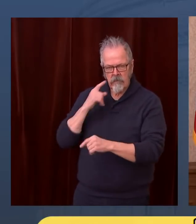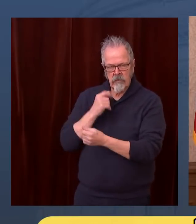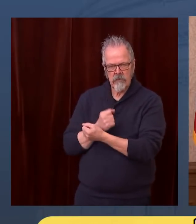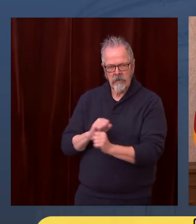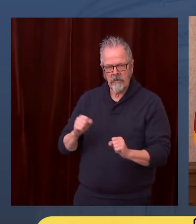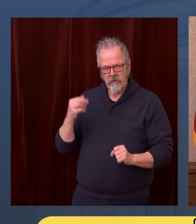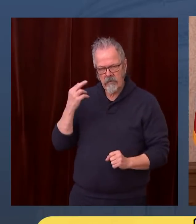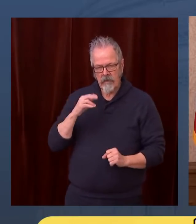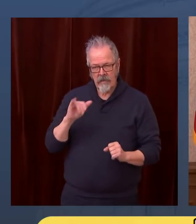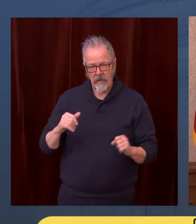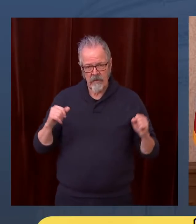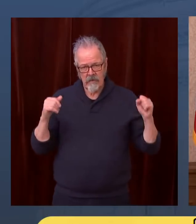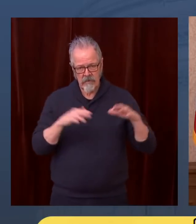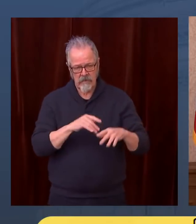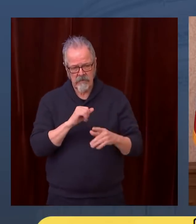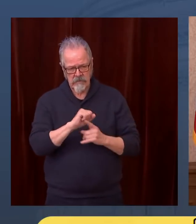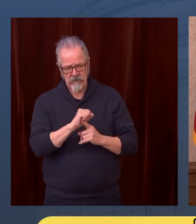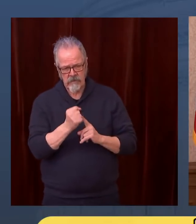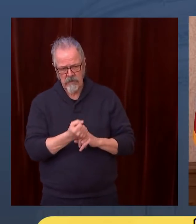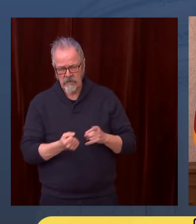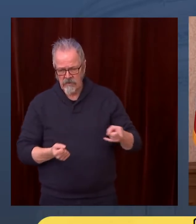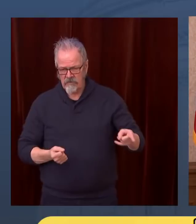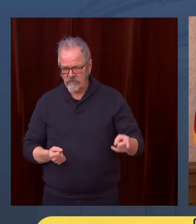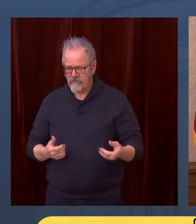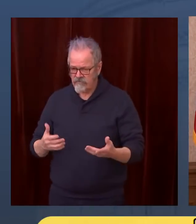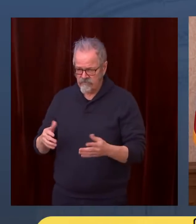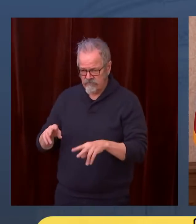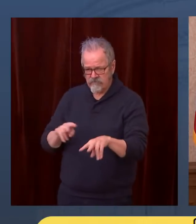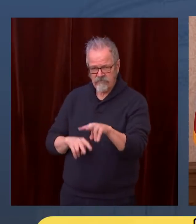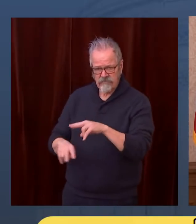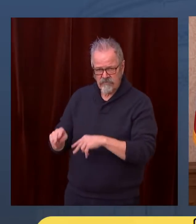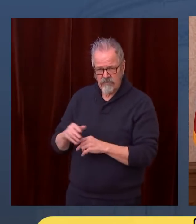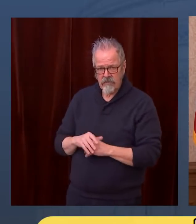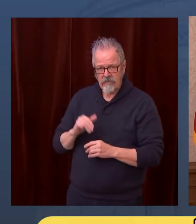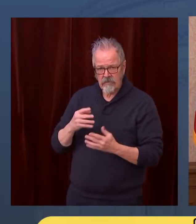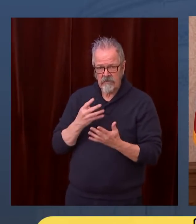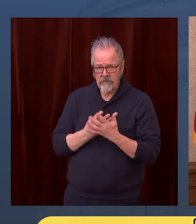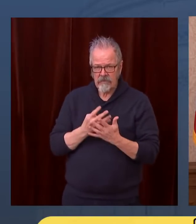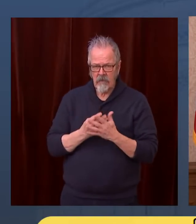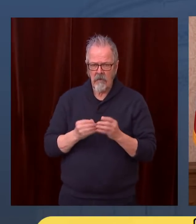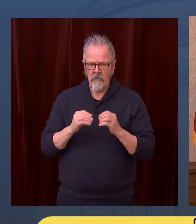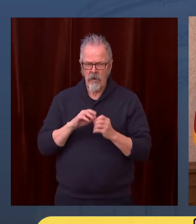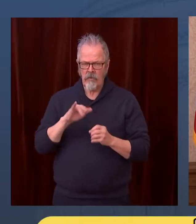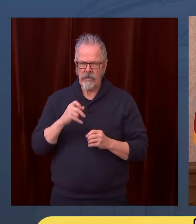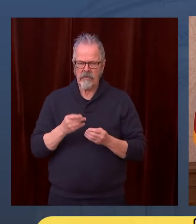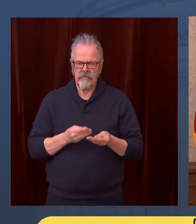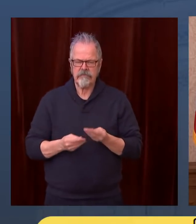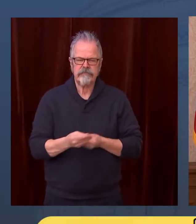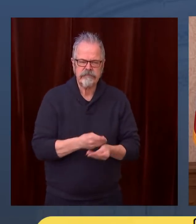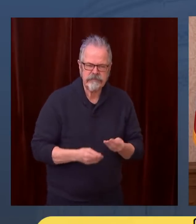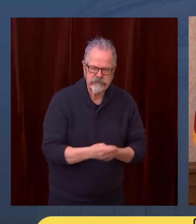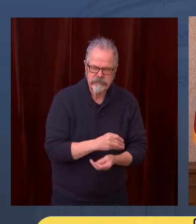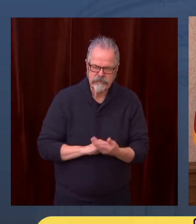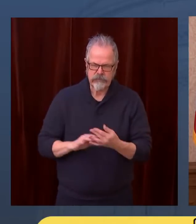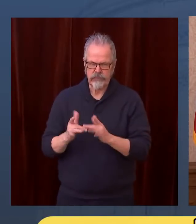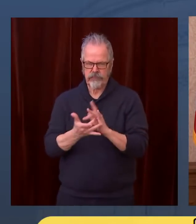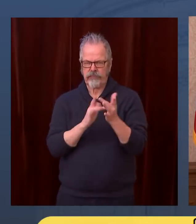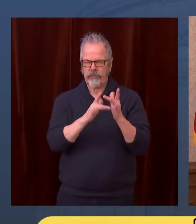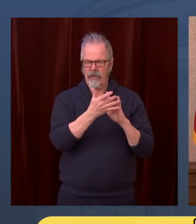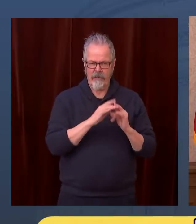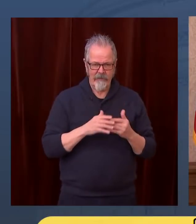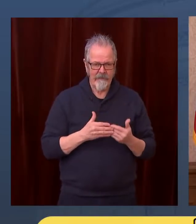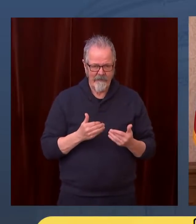settings. These are much more risky environments, and obviously when people are in custody, they don't have many